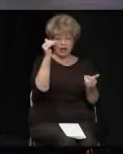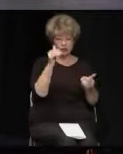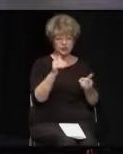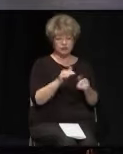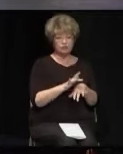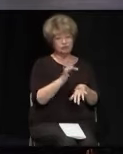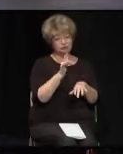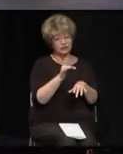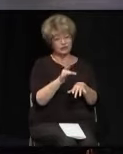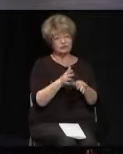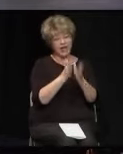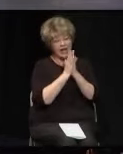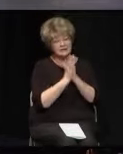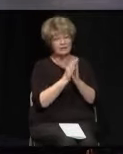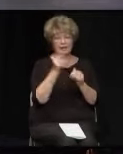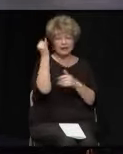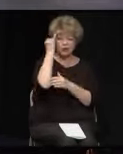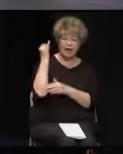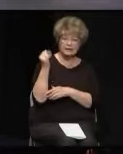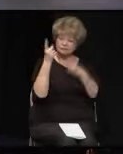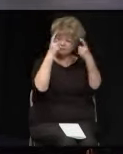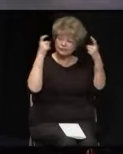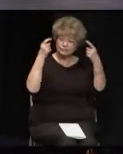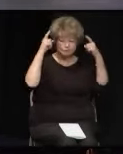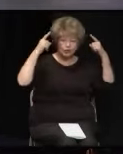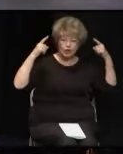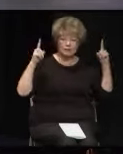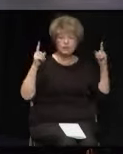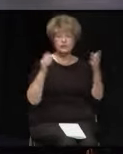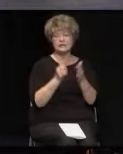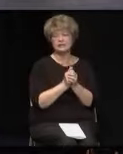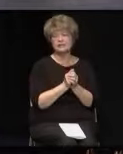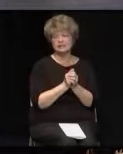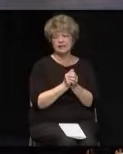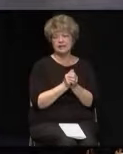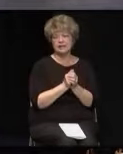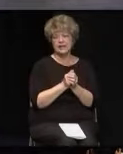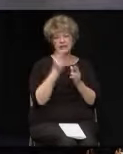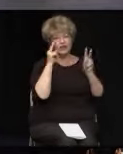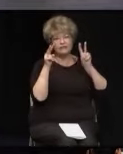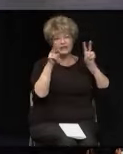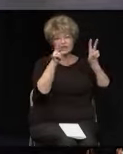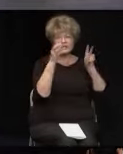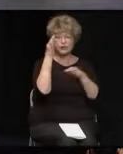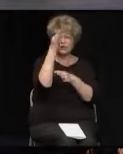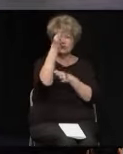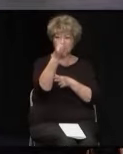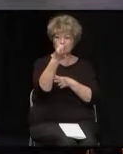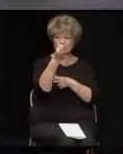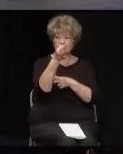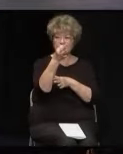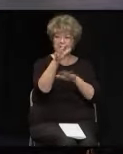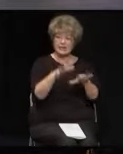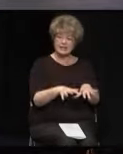to them and ask them about their ideas, their accomplishments, and their vision for the future as they take what they've